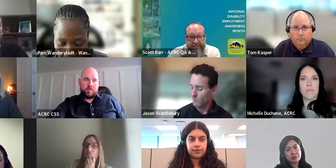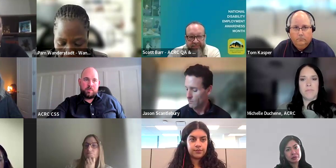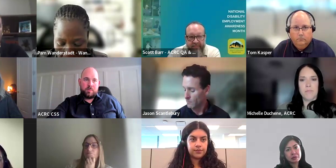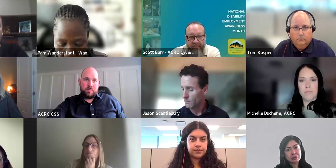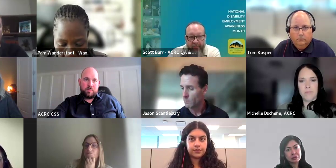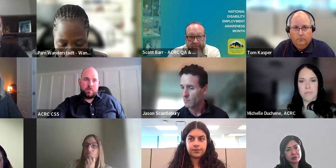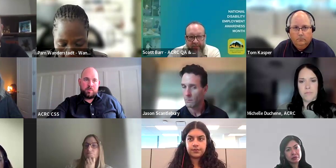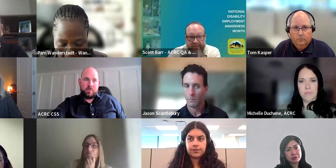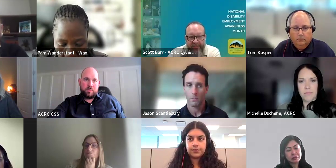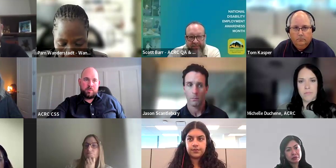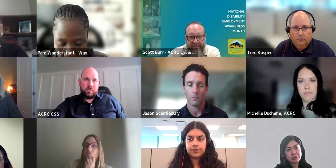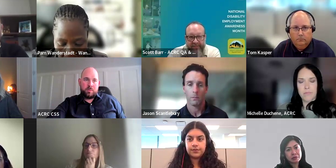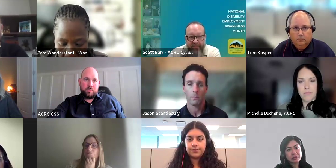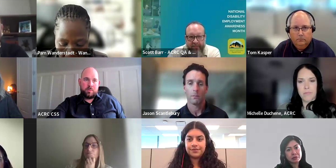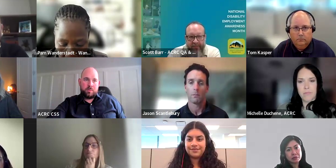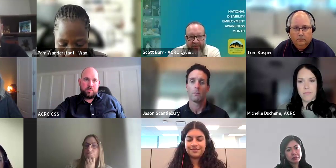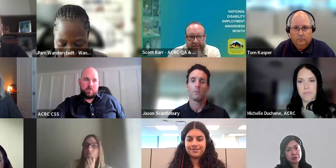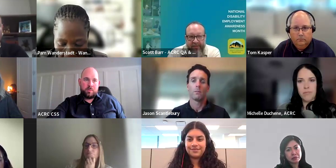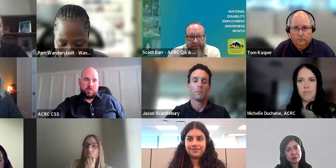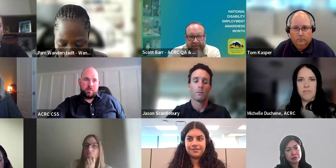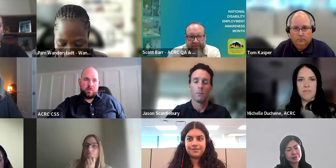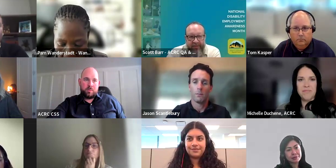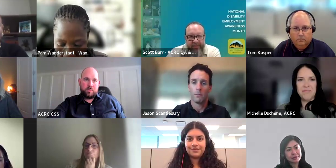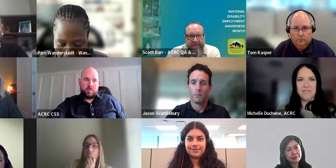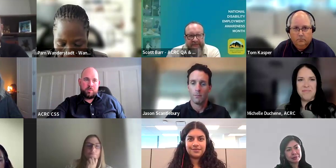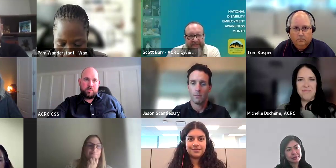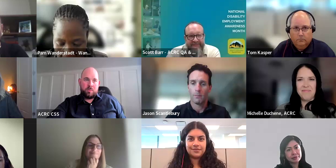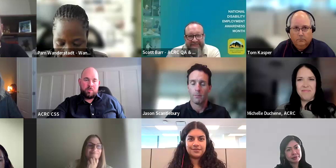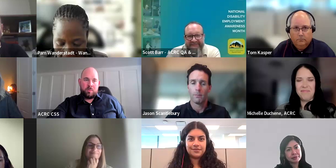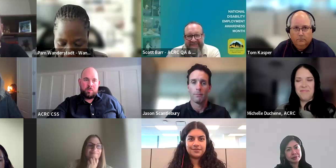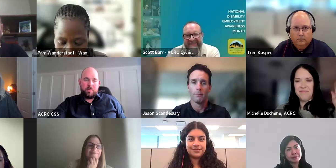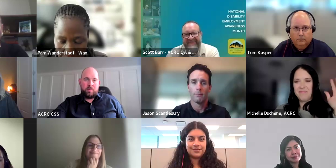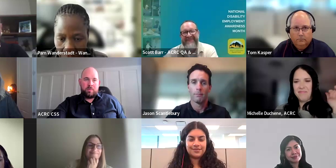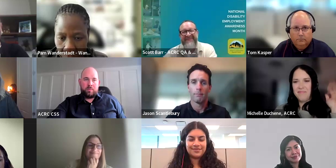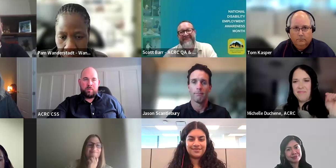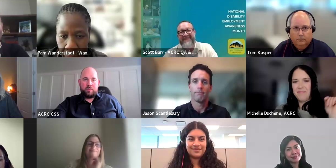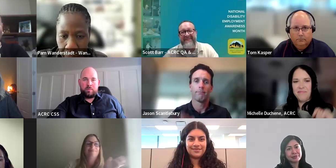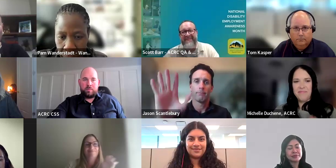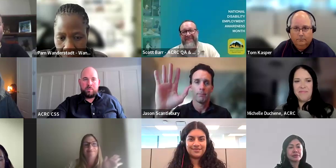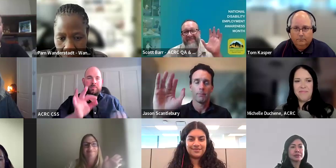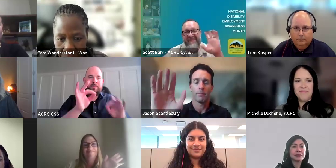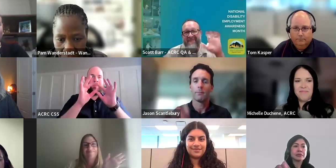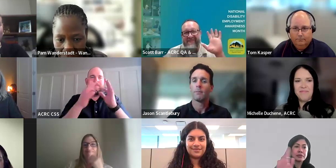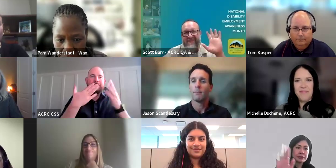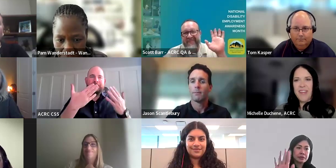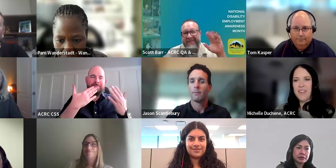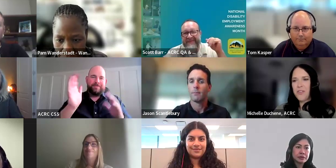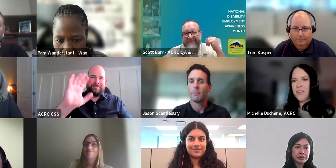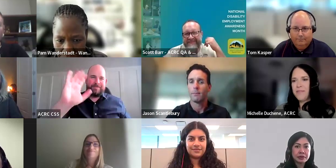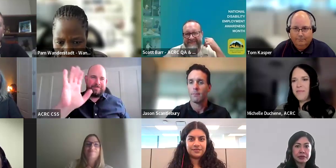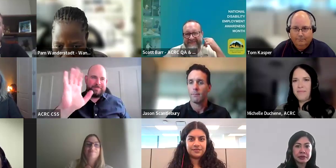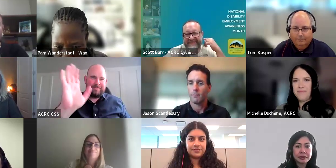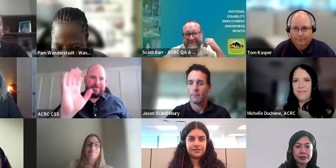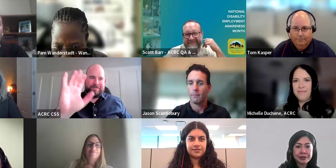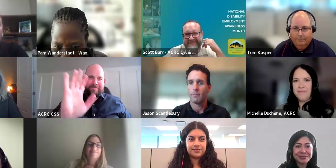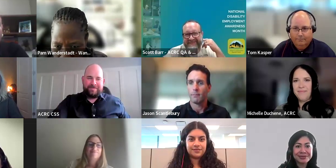if there's anything else, let us know. But for that, I appreciate you coming. Thank you so much. See you guys next week. Thank you, John will